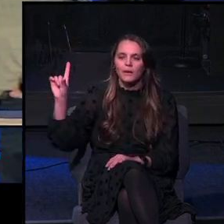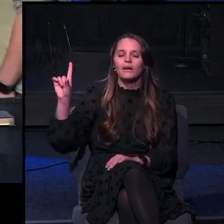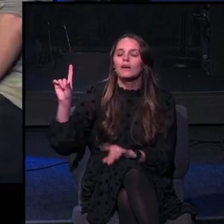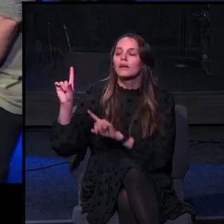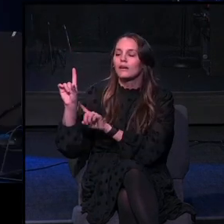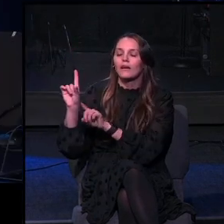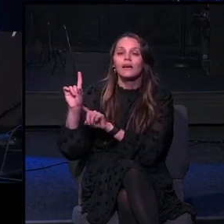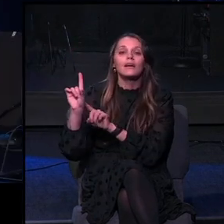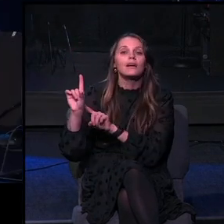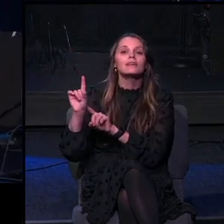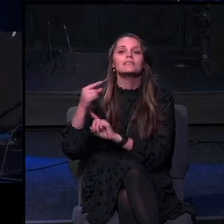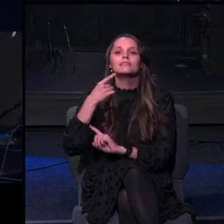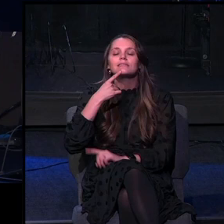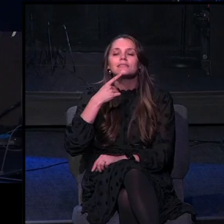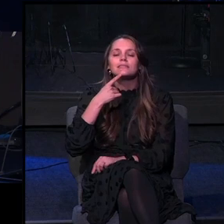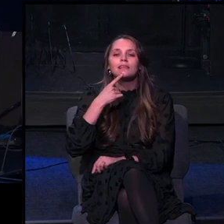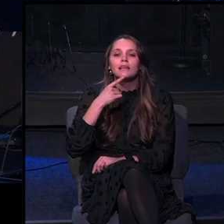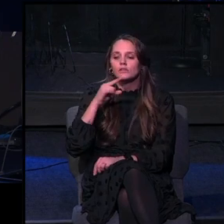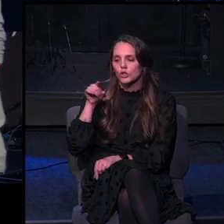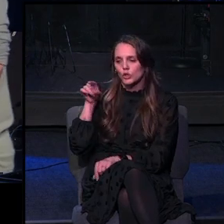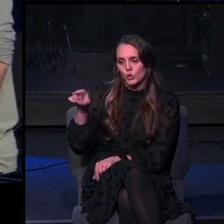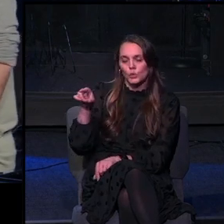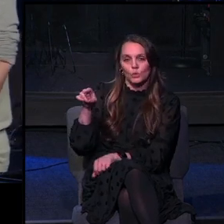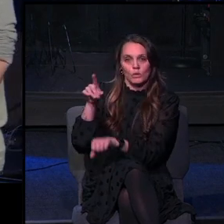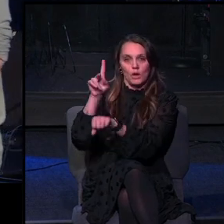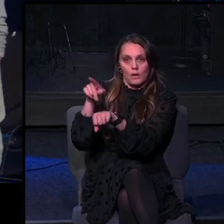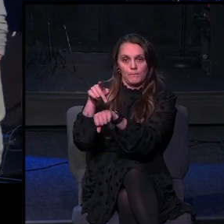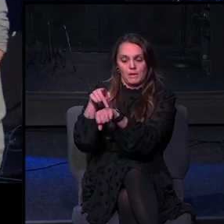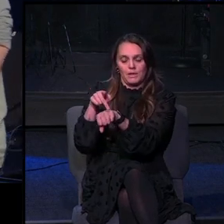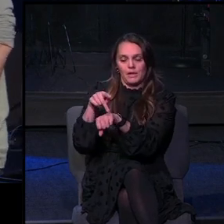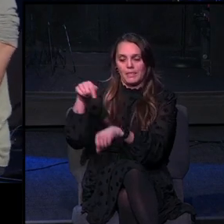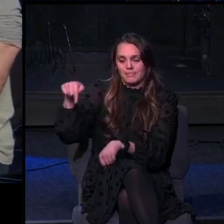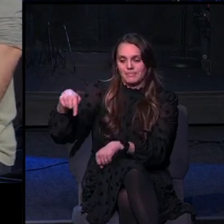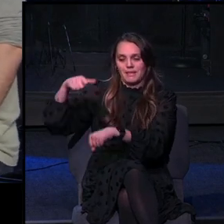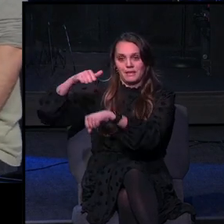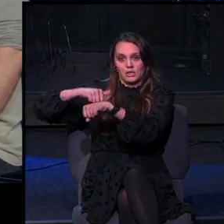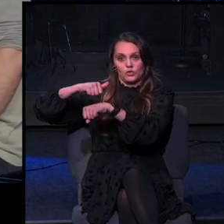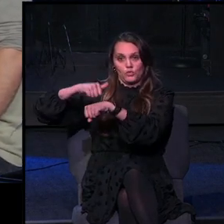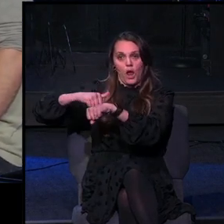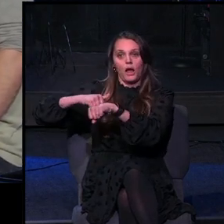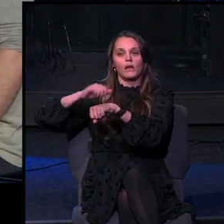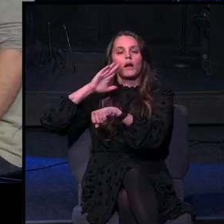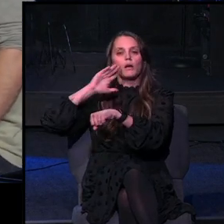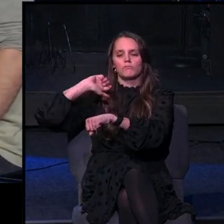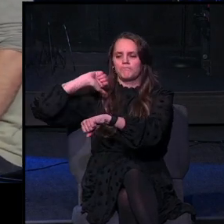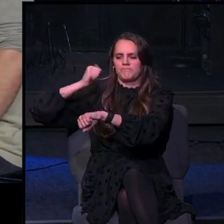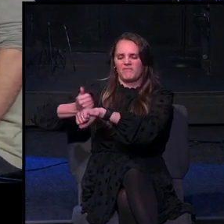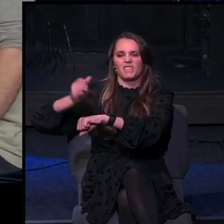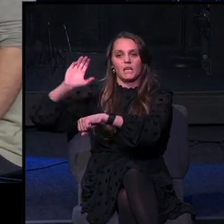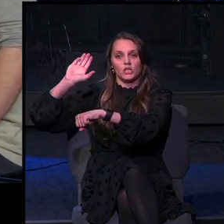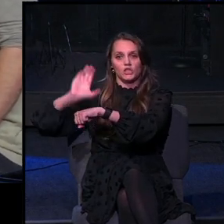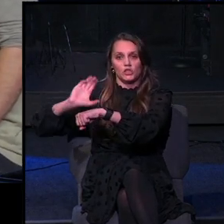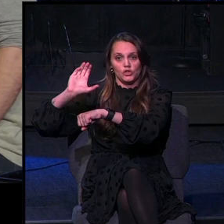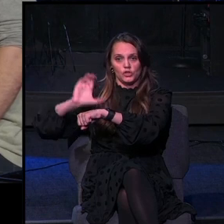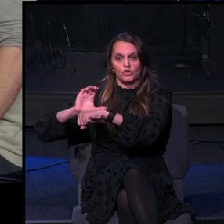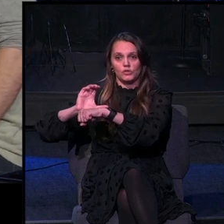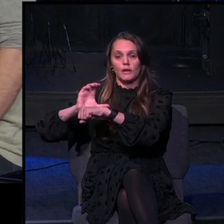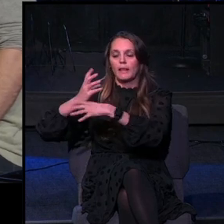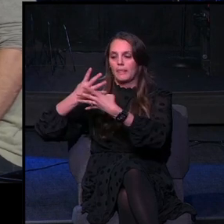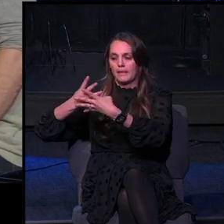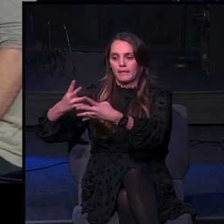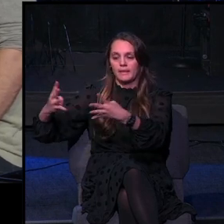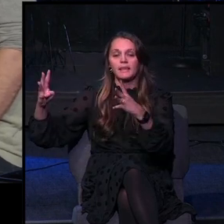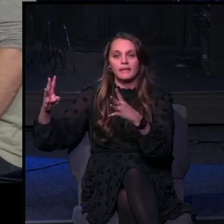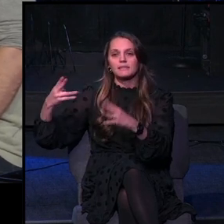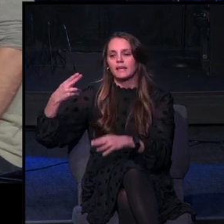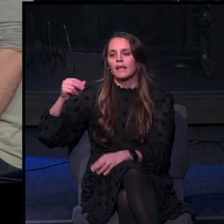you that you are Peter, and on this rock I will build my church, and the gates of Hades will not